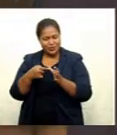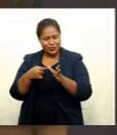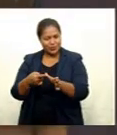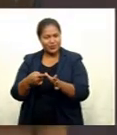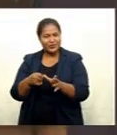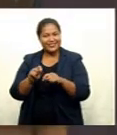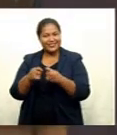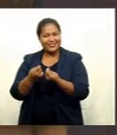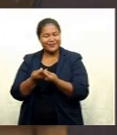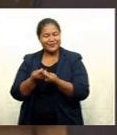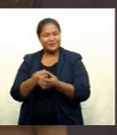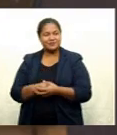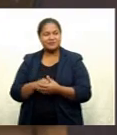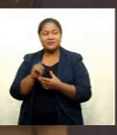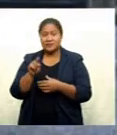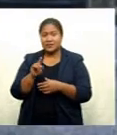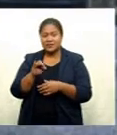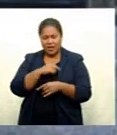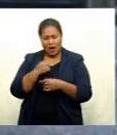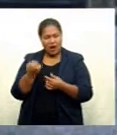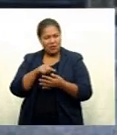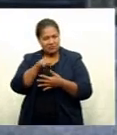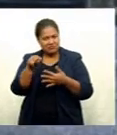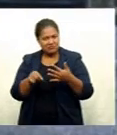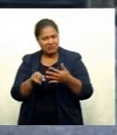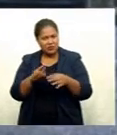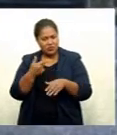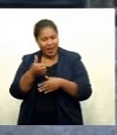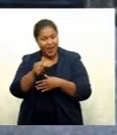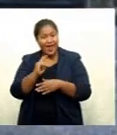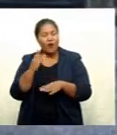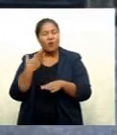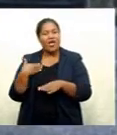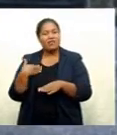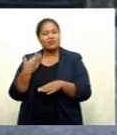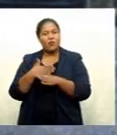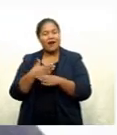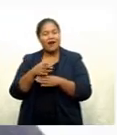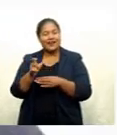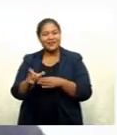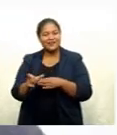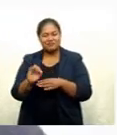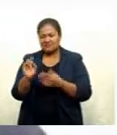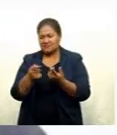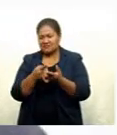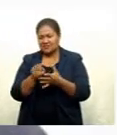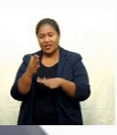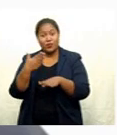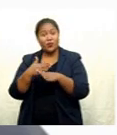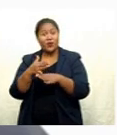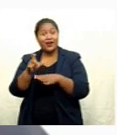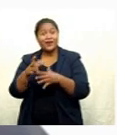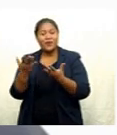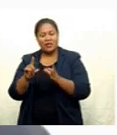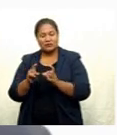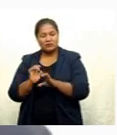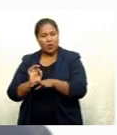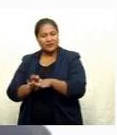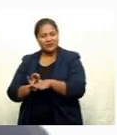effort. And that's going to be key to allow health workers and other workers in the